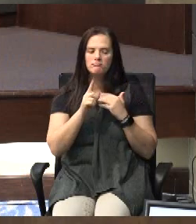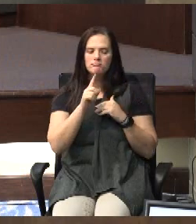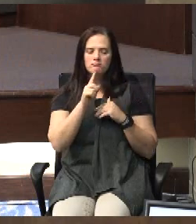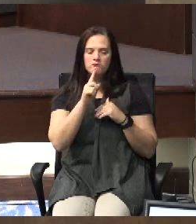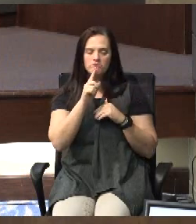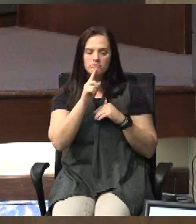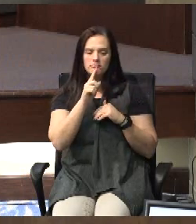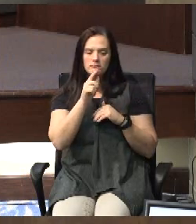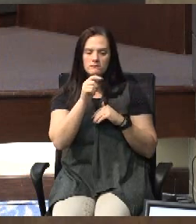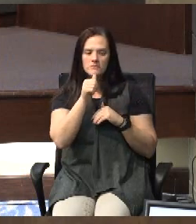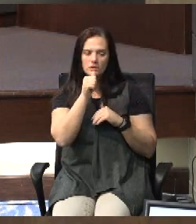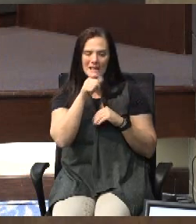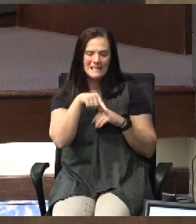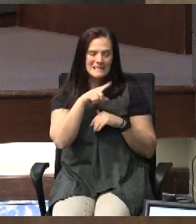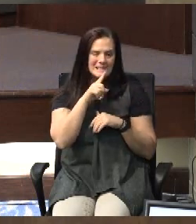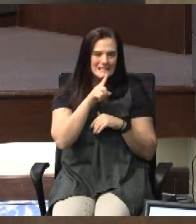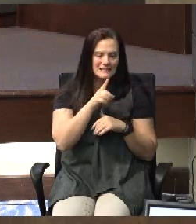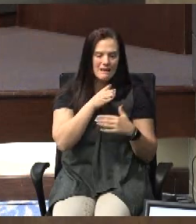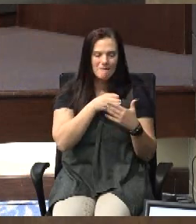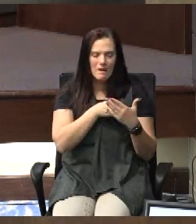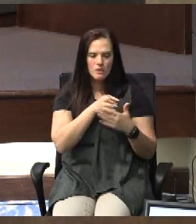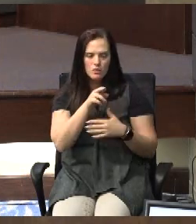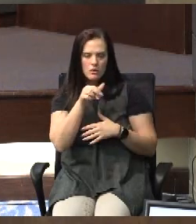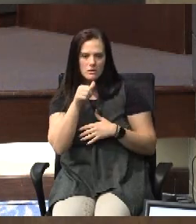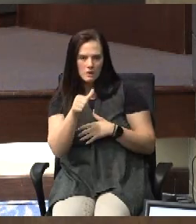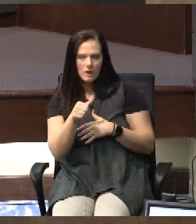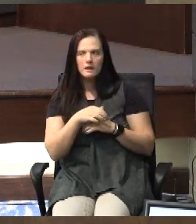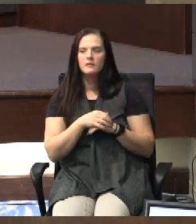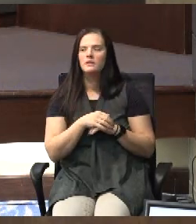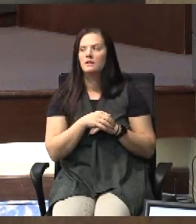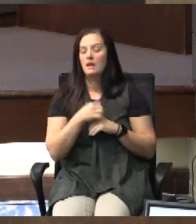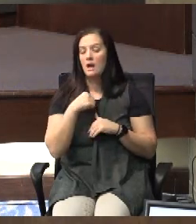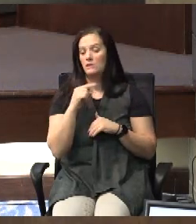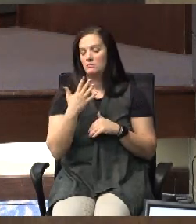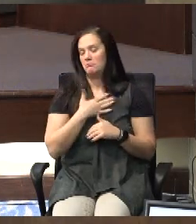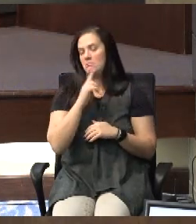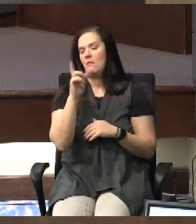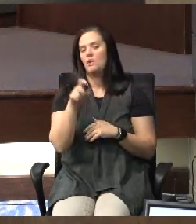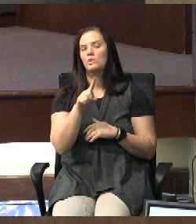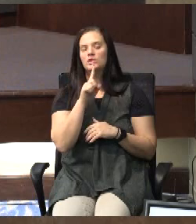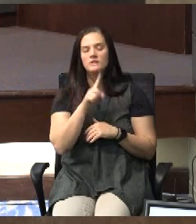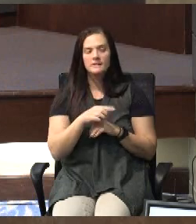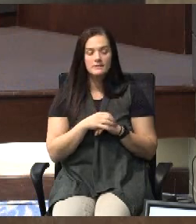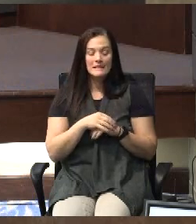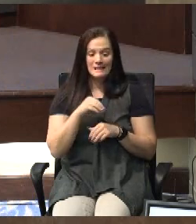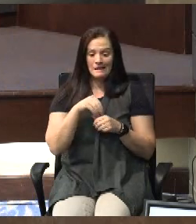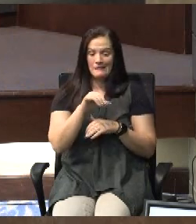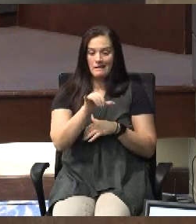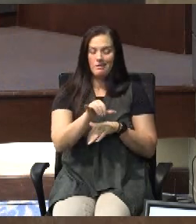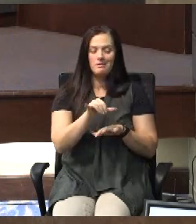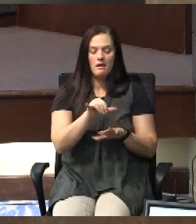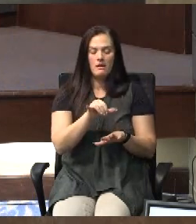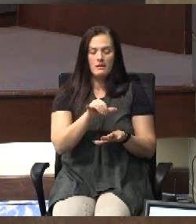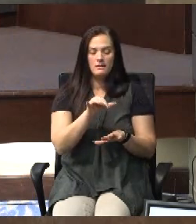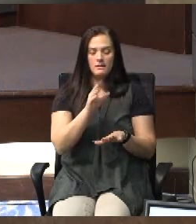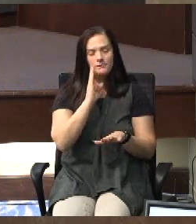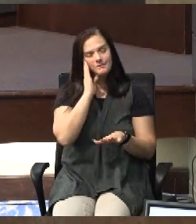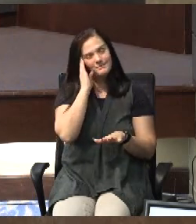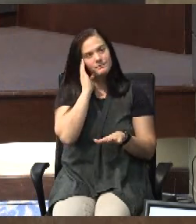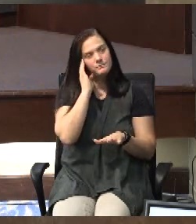terms of, is this a violation or not? And I guess my question is, in that,